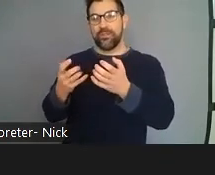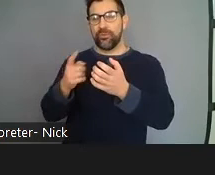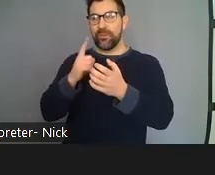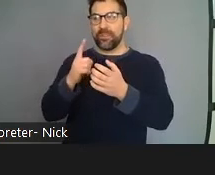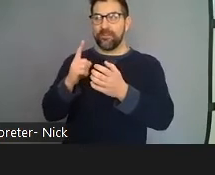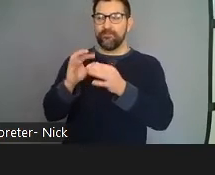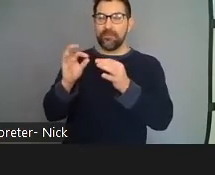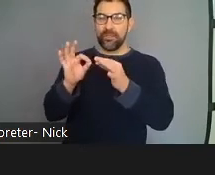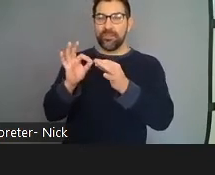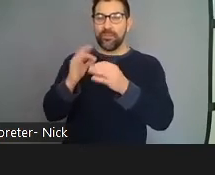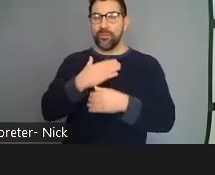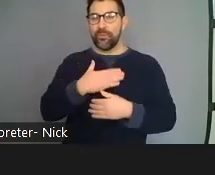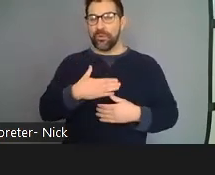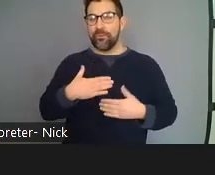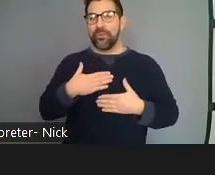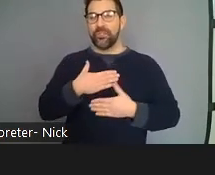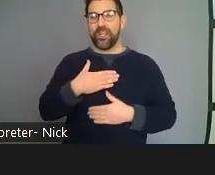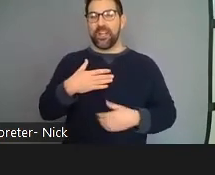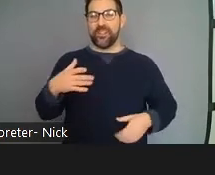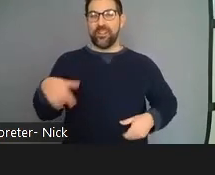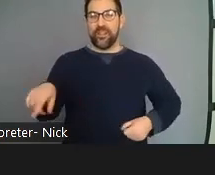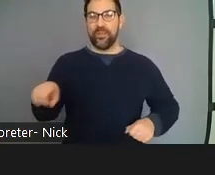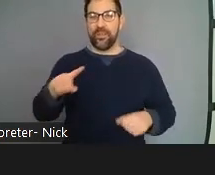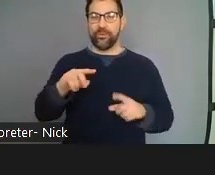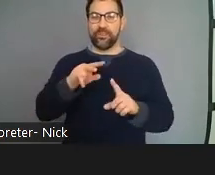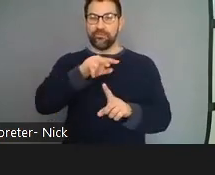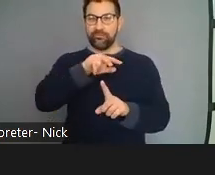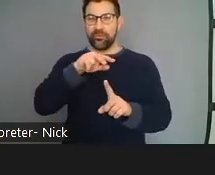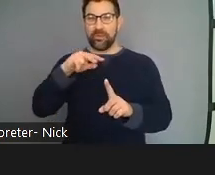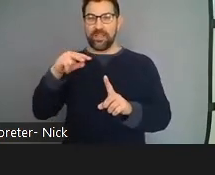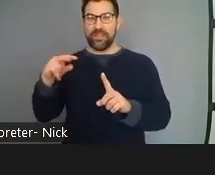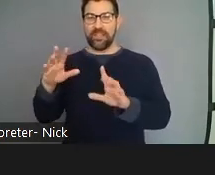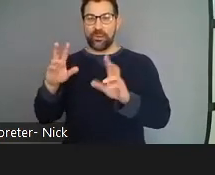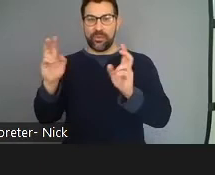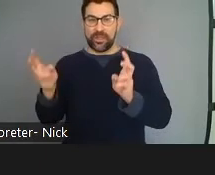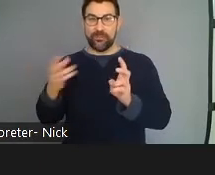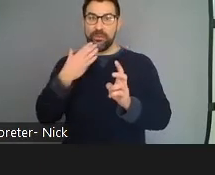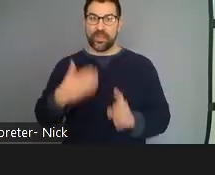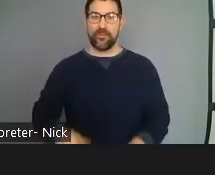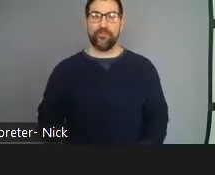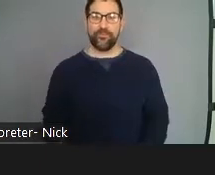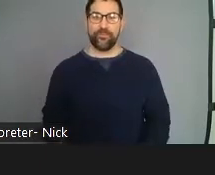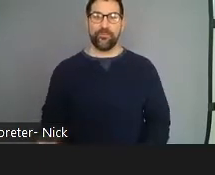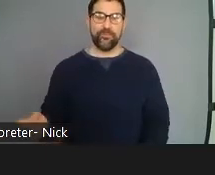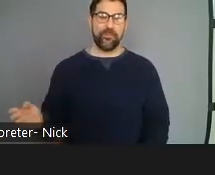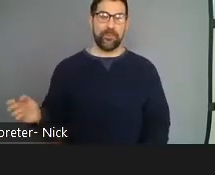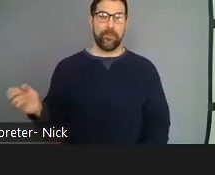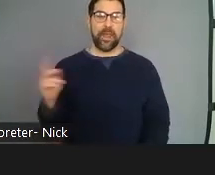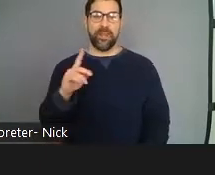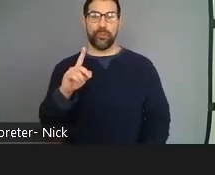remark that we appreciate those through lines and those themes. So thank you. So back to questions